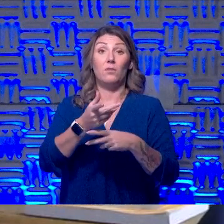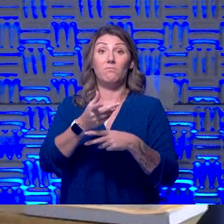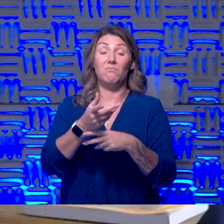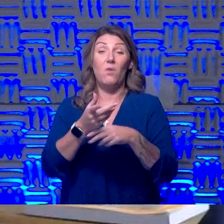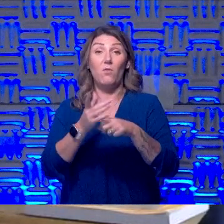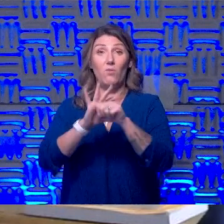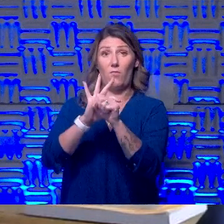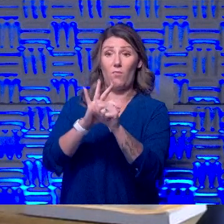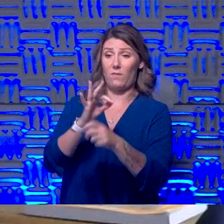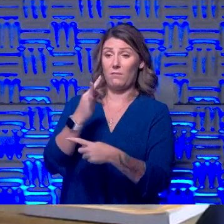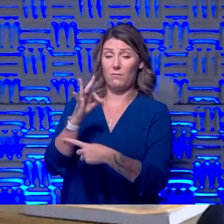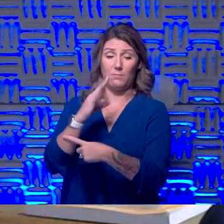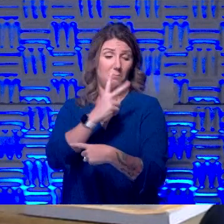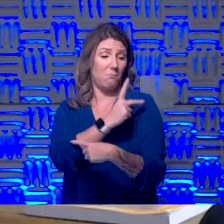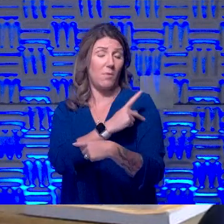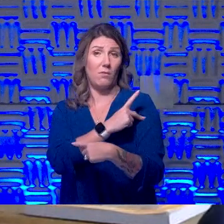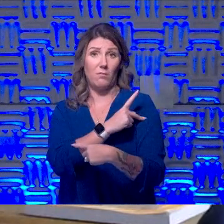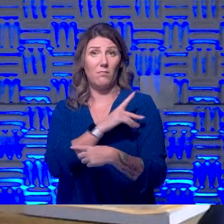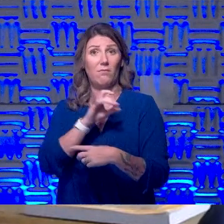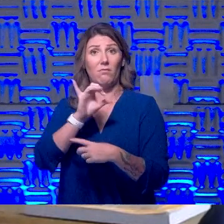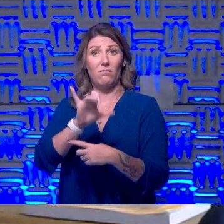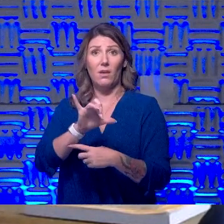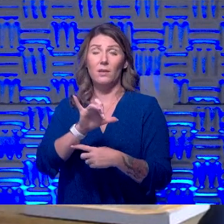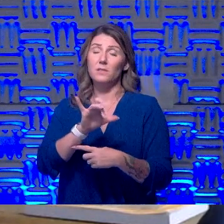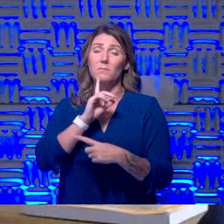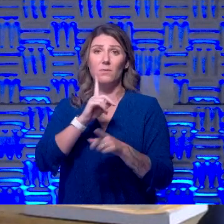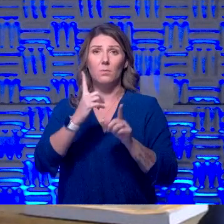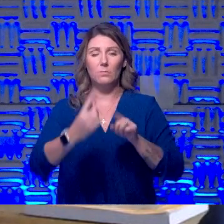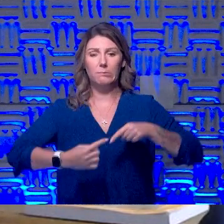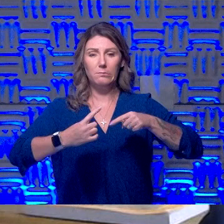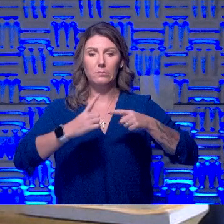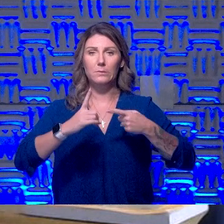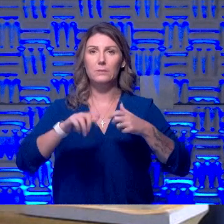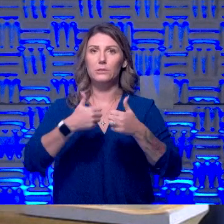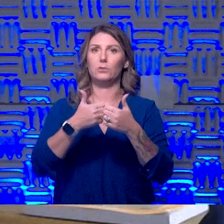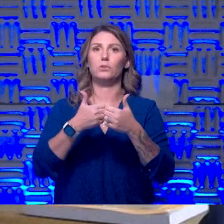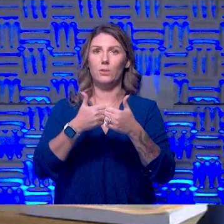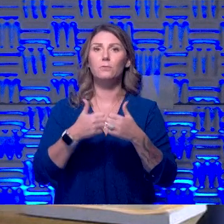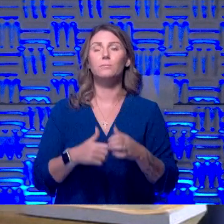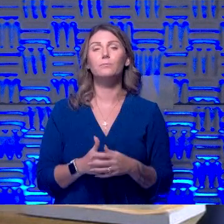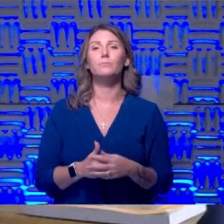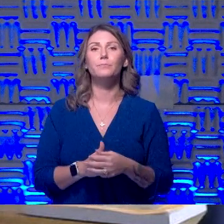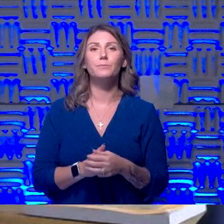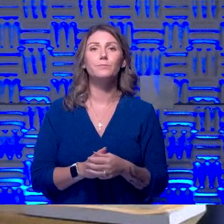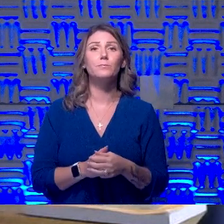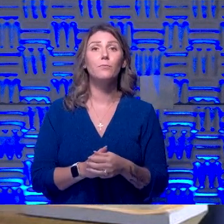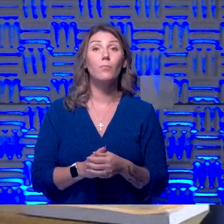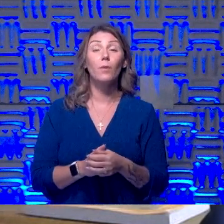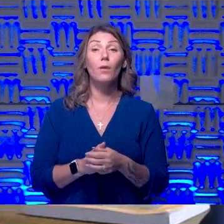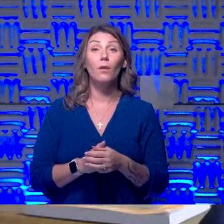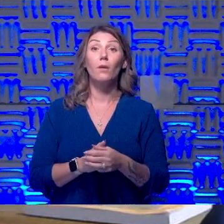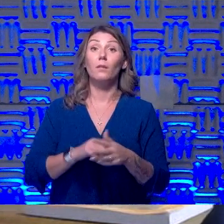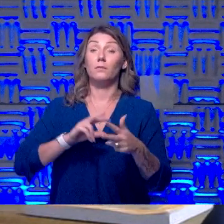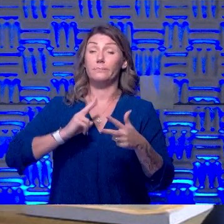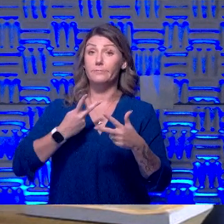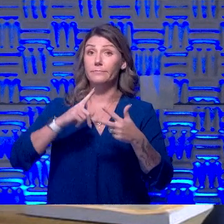and that in and of itself has been a very difficult challenge. But in addition to